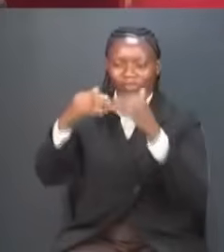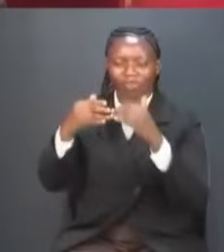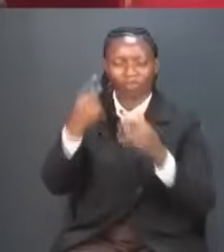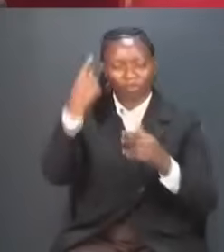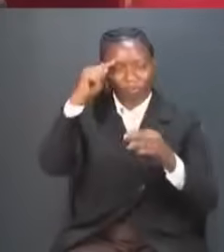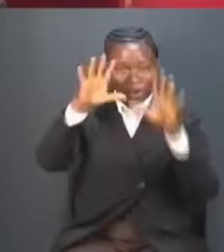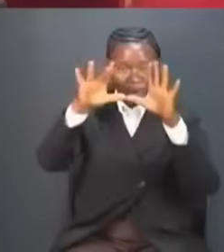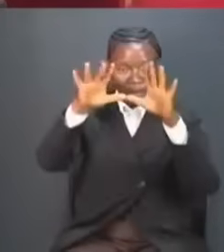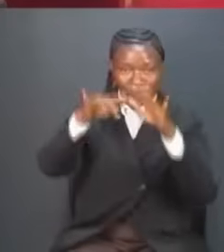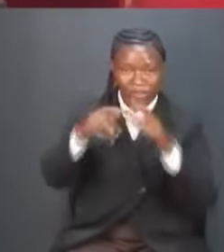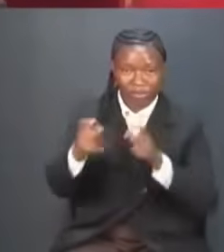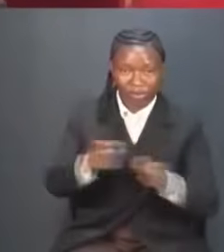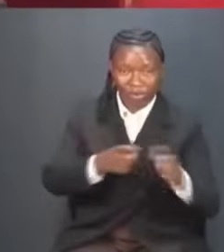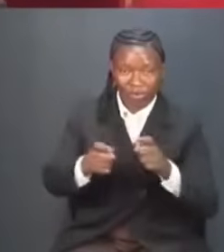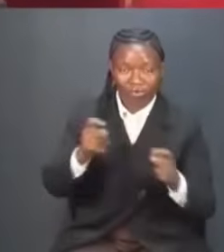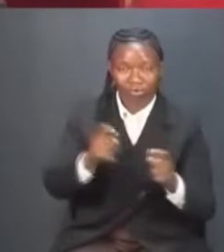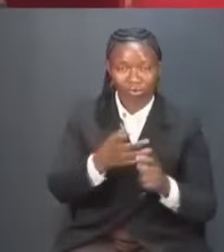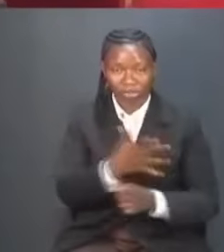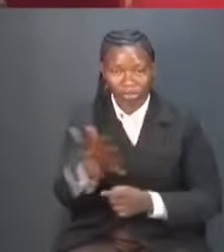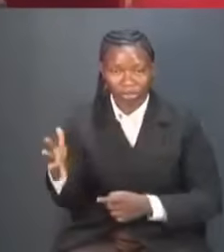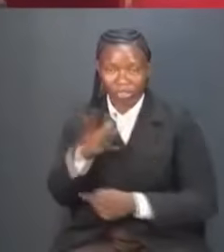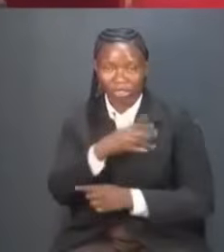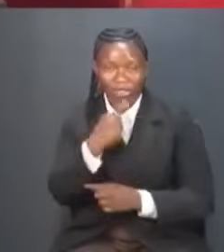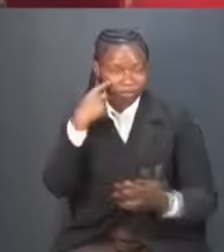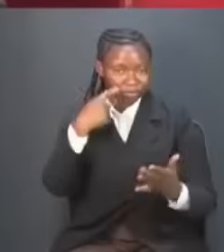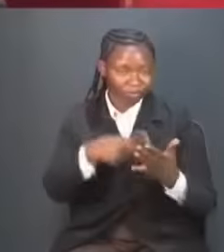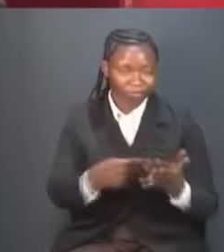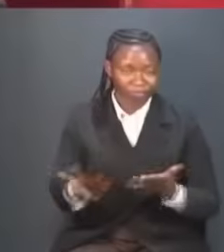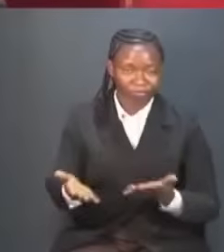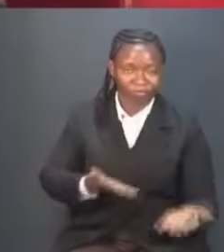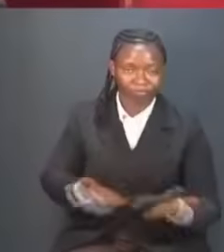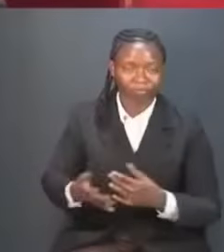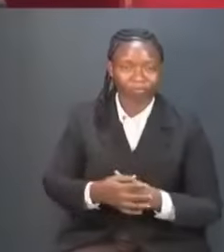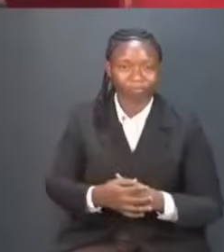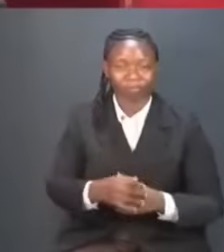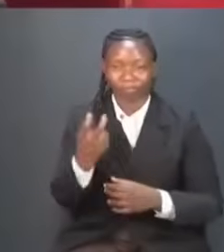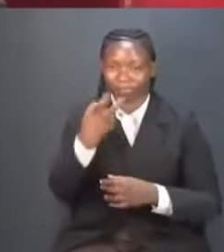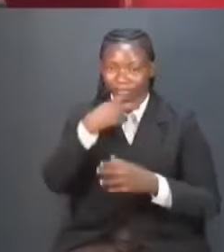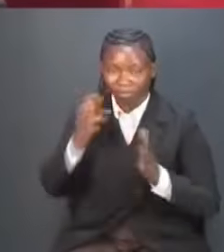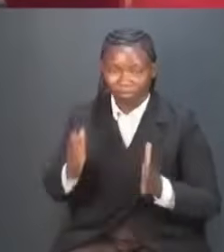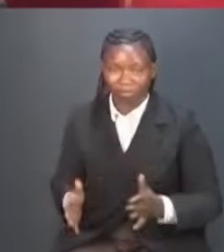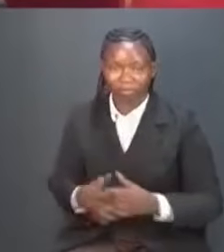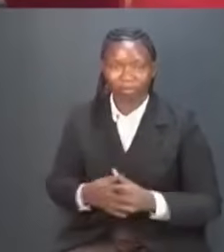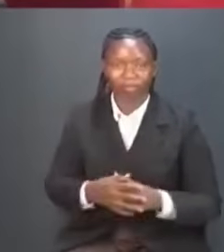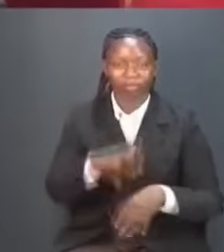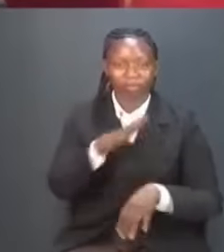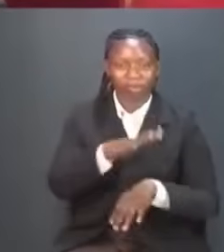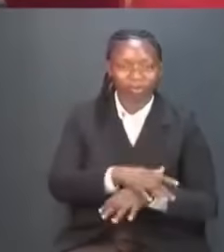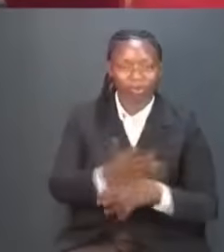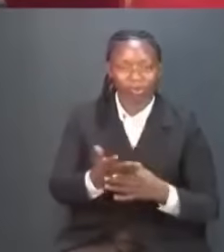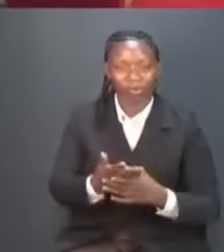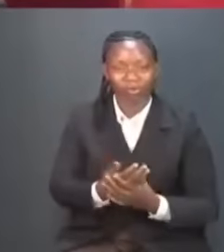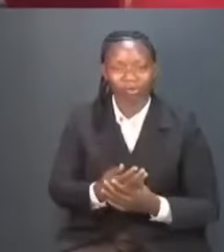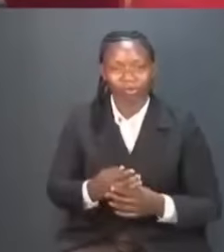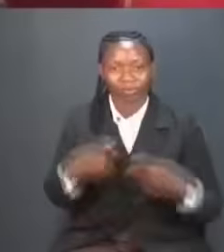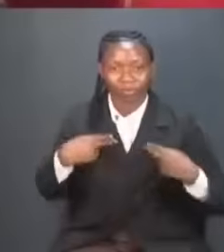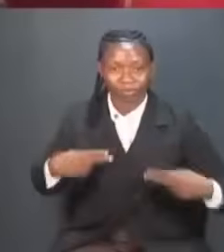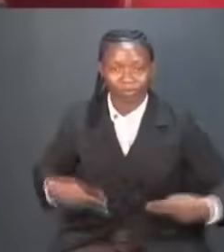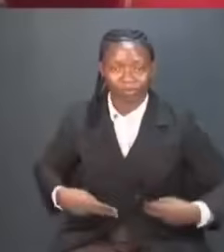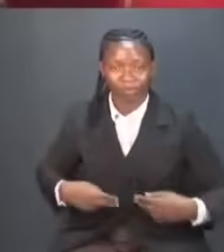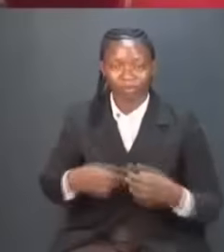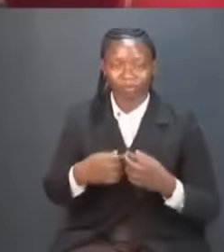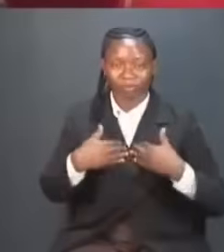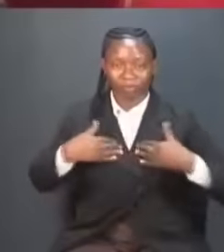control products and inspection services. Mr. Speaker, on the livestock health, the